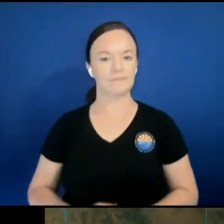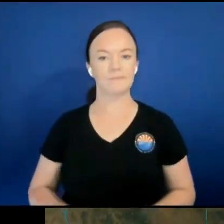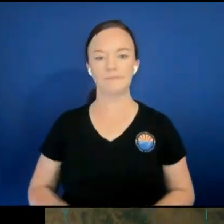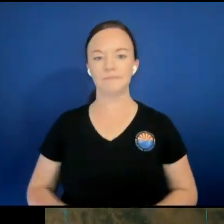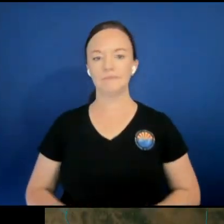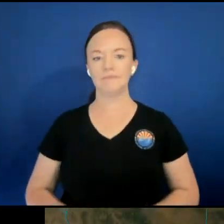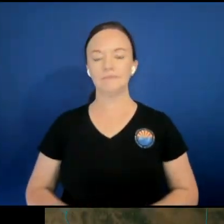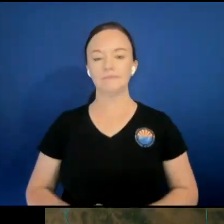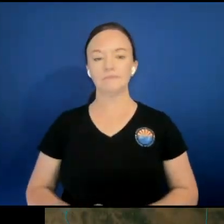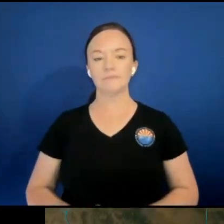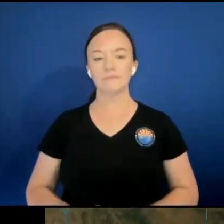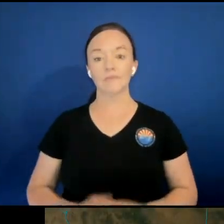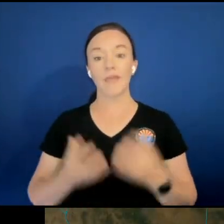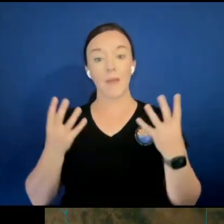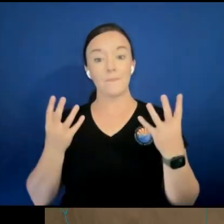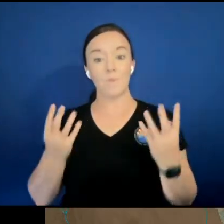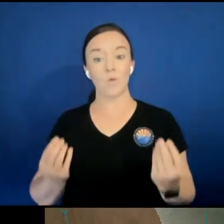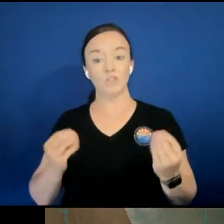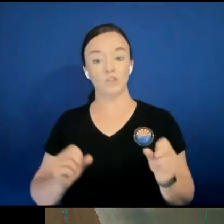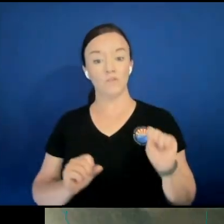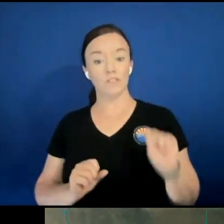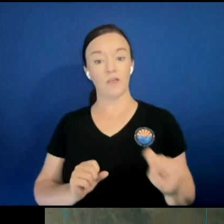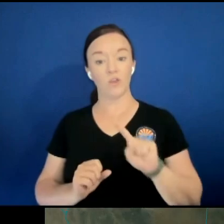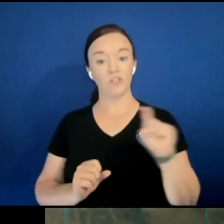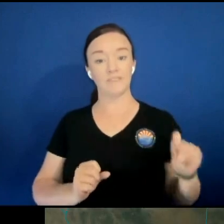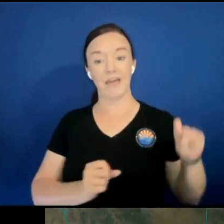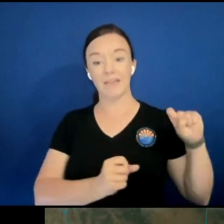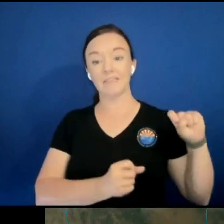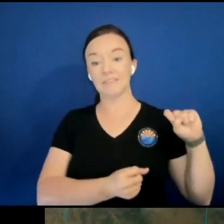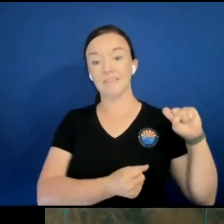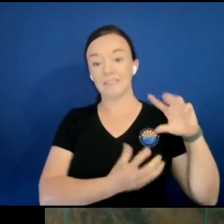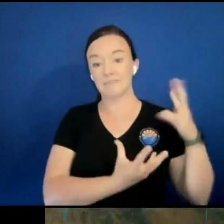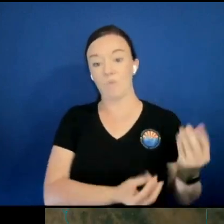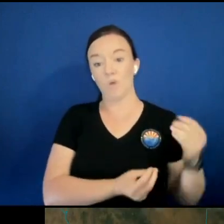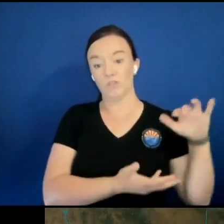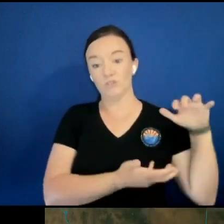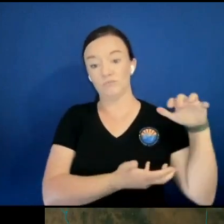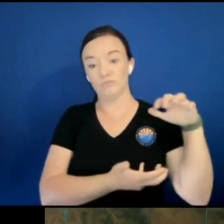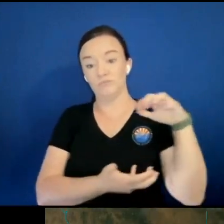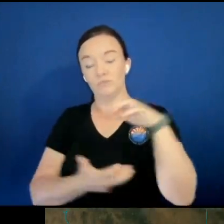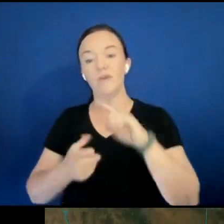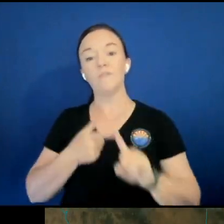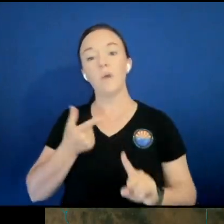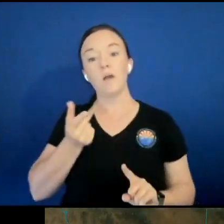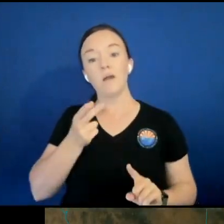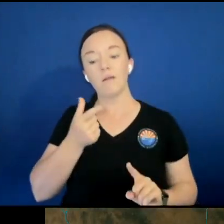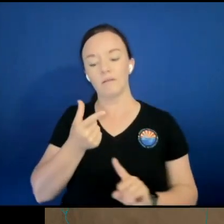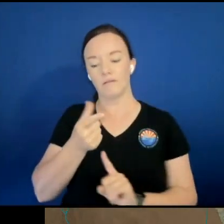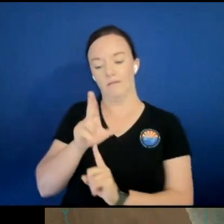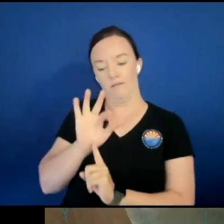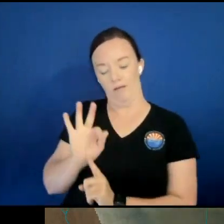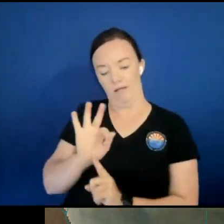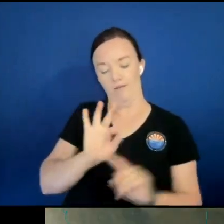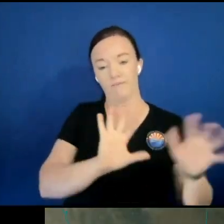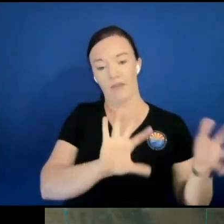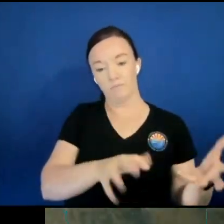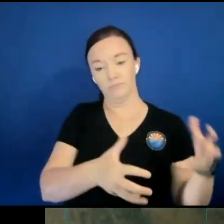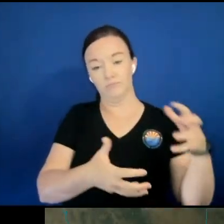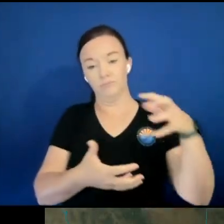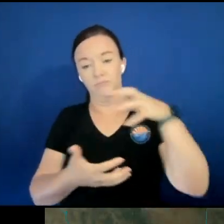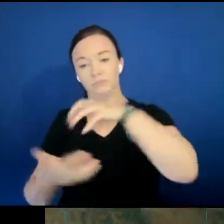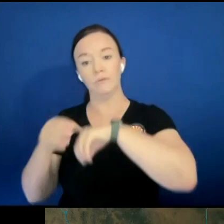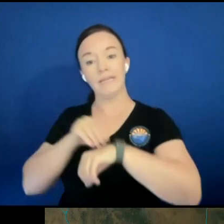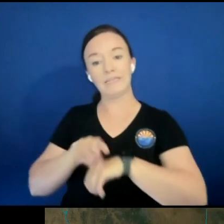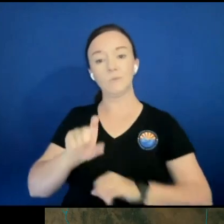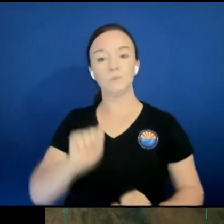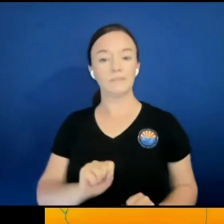moisture over here, over southern Texas, some clouds streaming in off the Gulf Coast into South Texas and Louisiana.